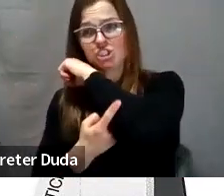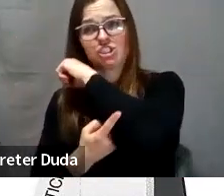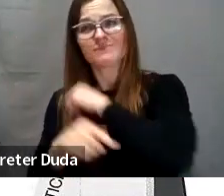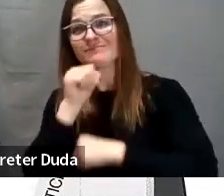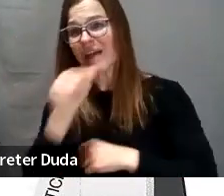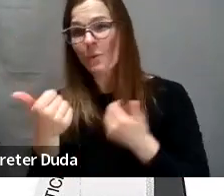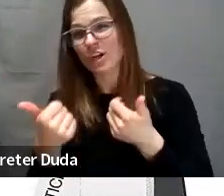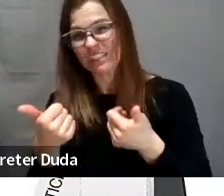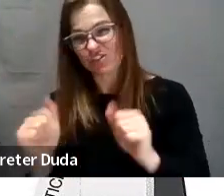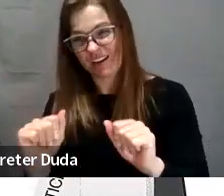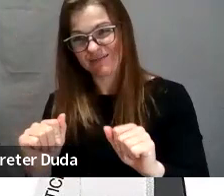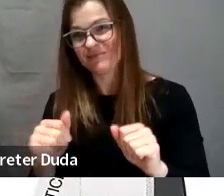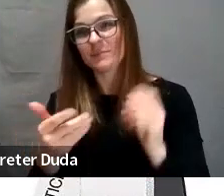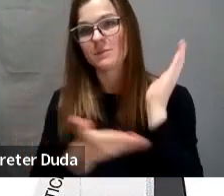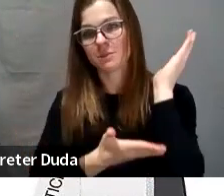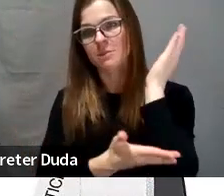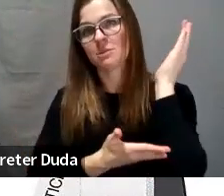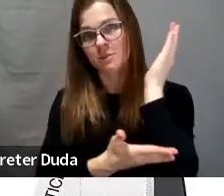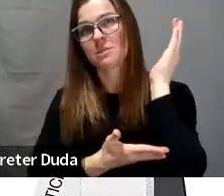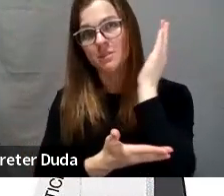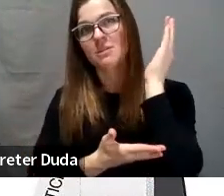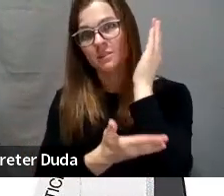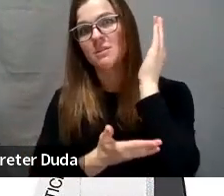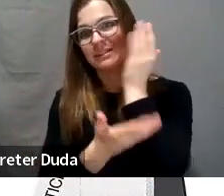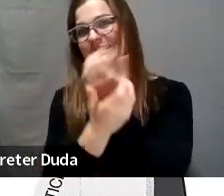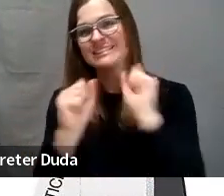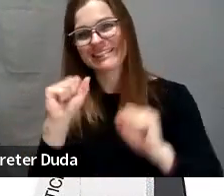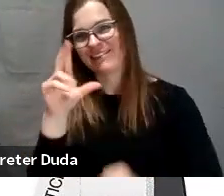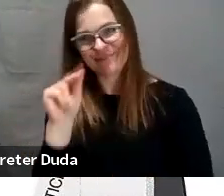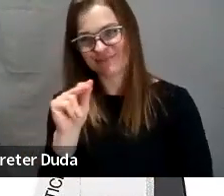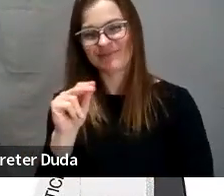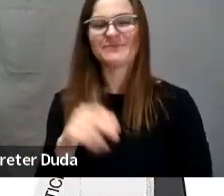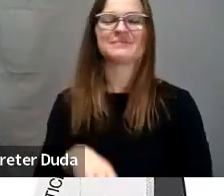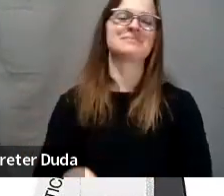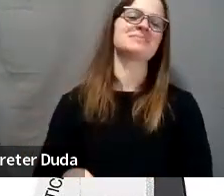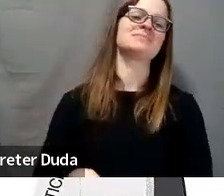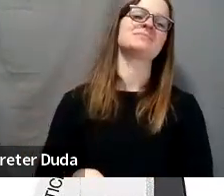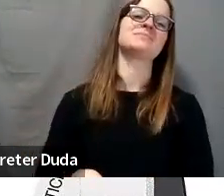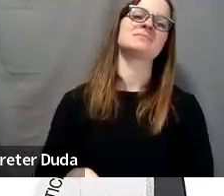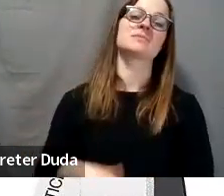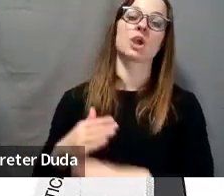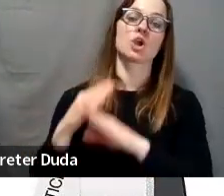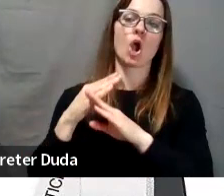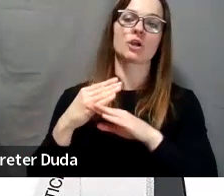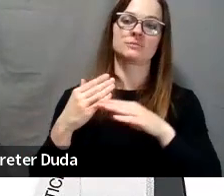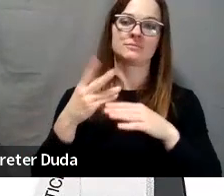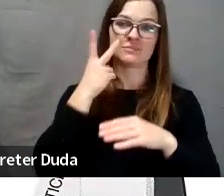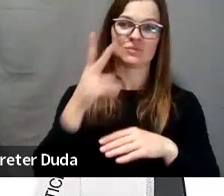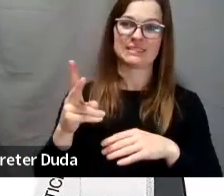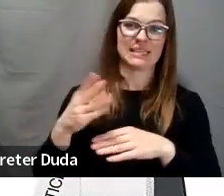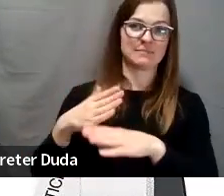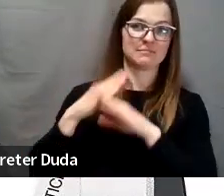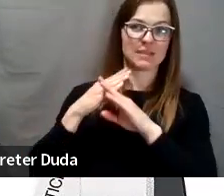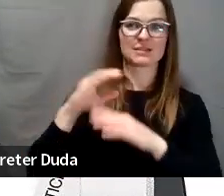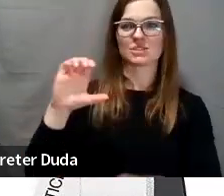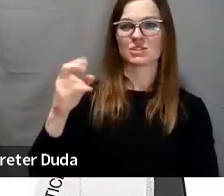and it probably wouldn't be the safest choice. So it does have a guard on it, a chain guard, so that the chainsaw,